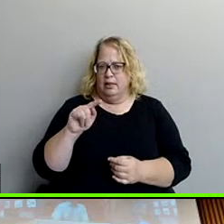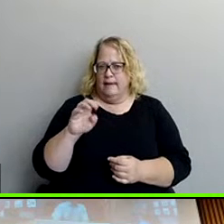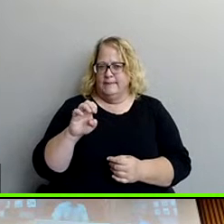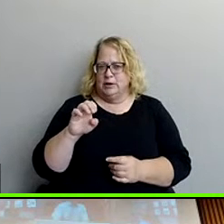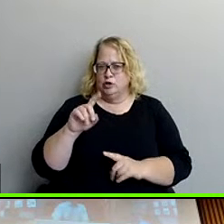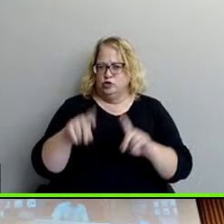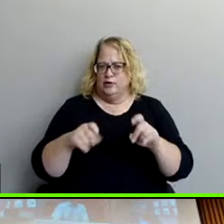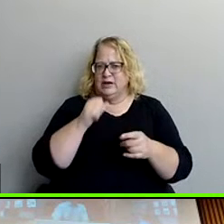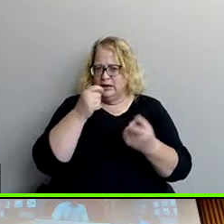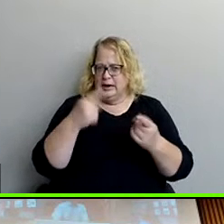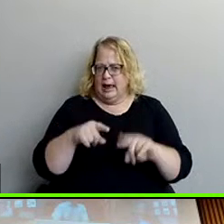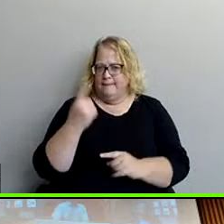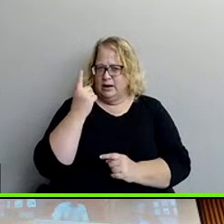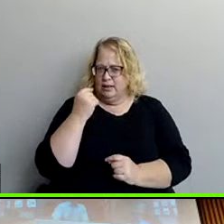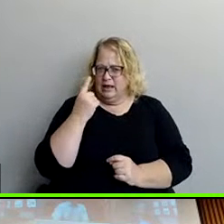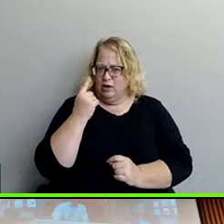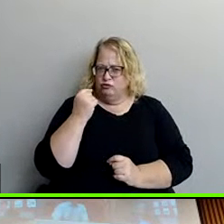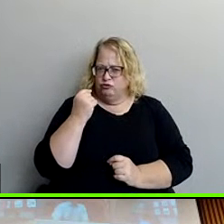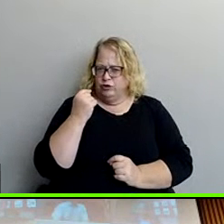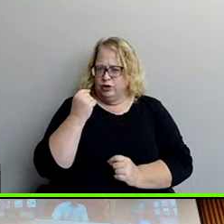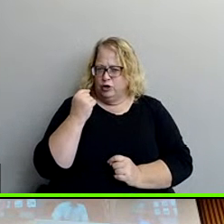not done last year.